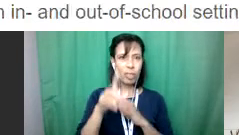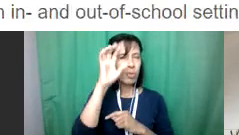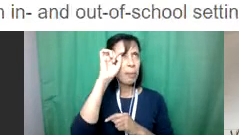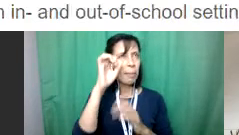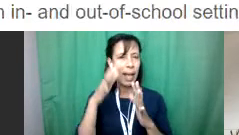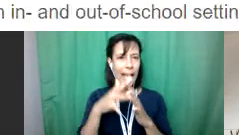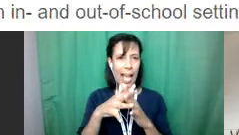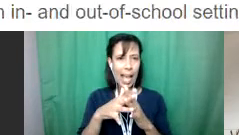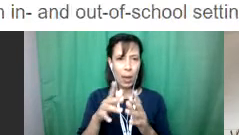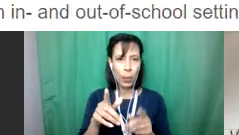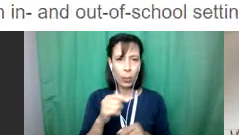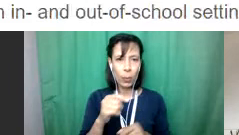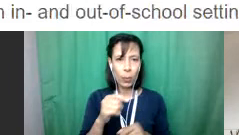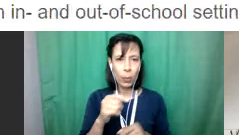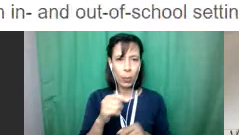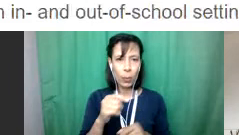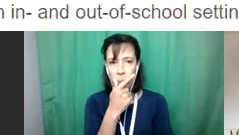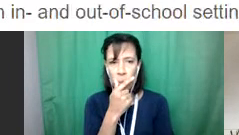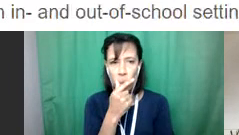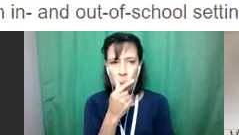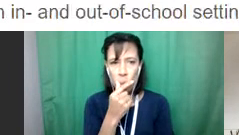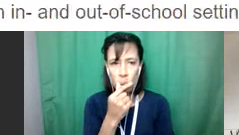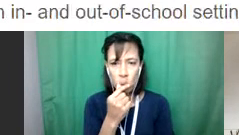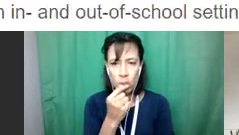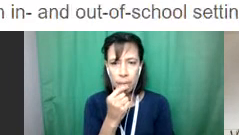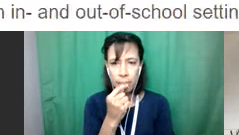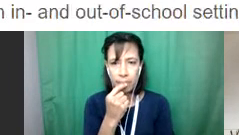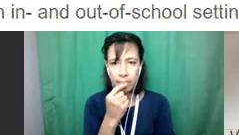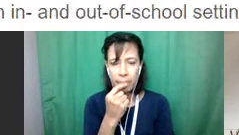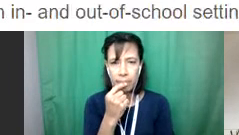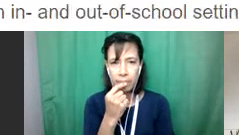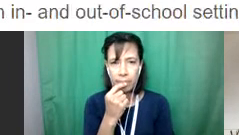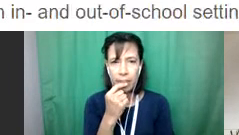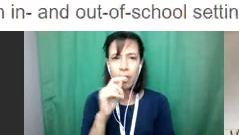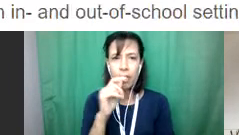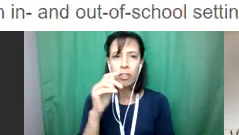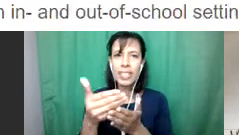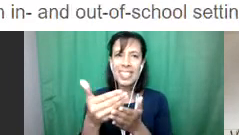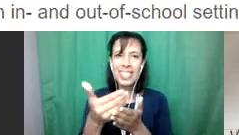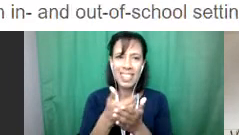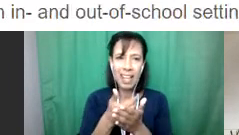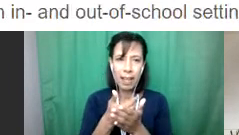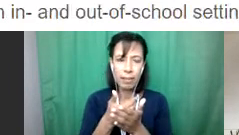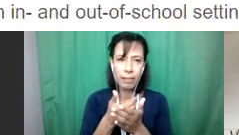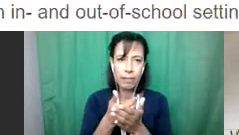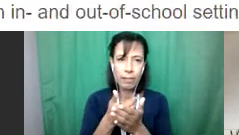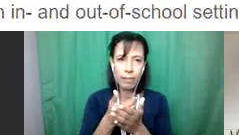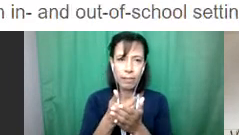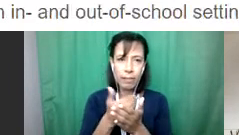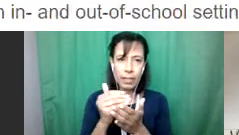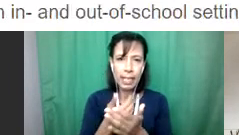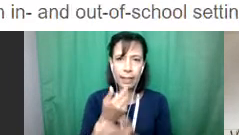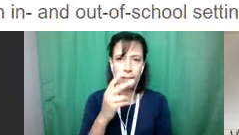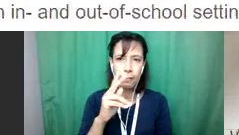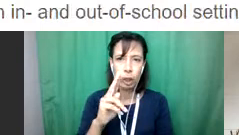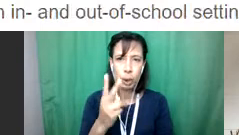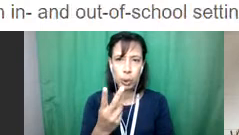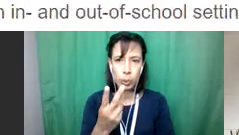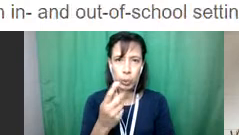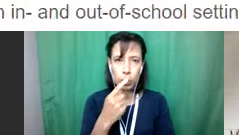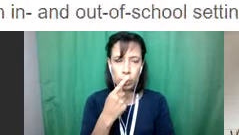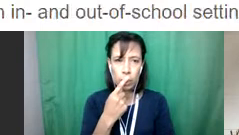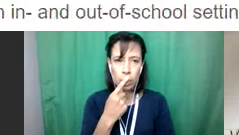let's save that one. Okay, so I've saved those two. Now